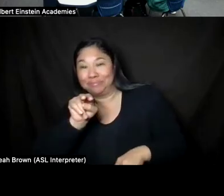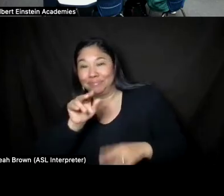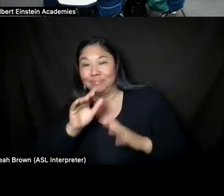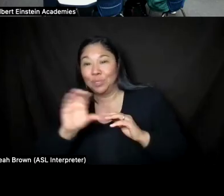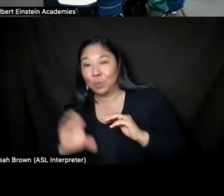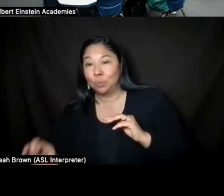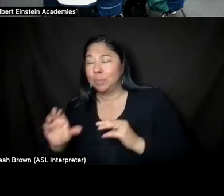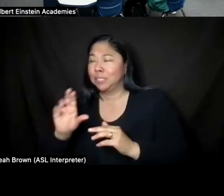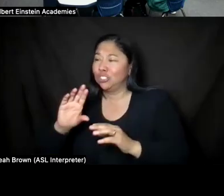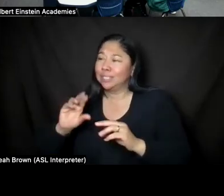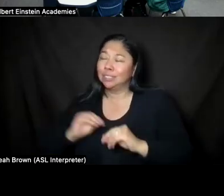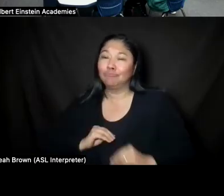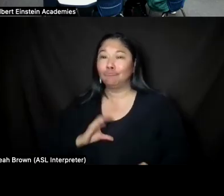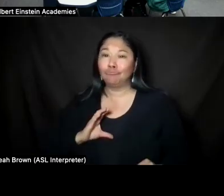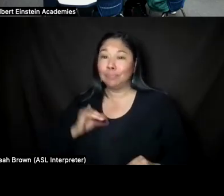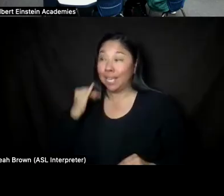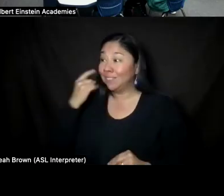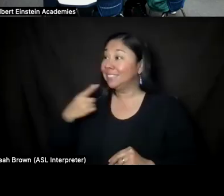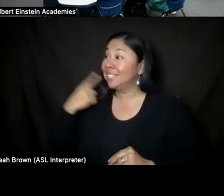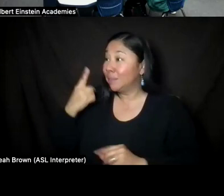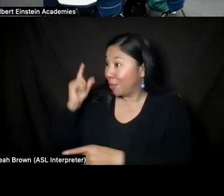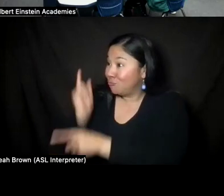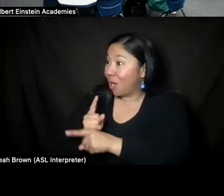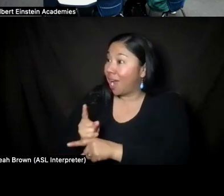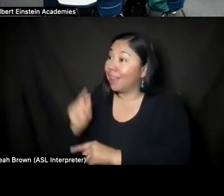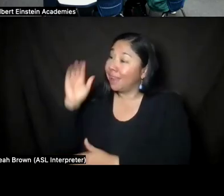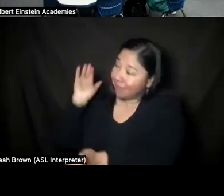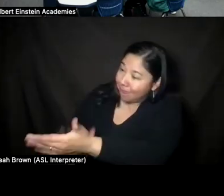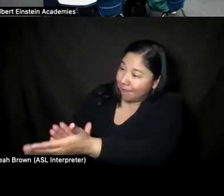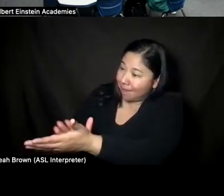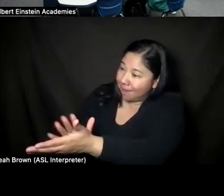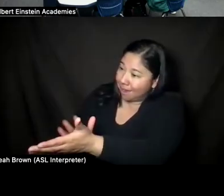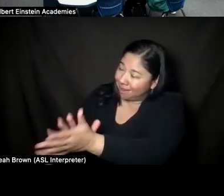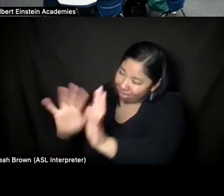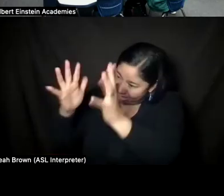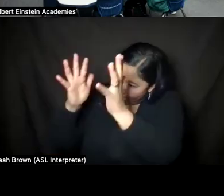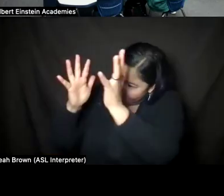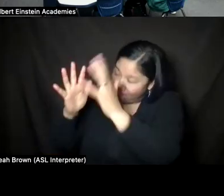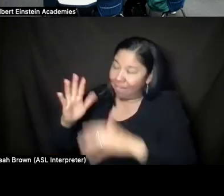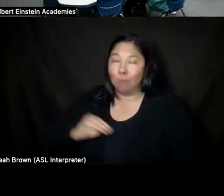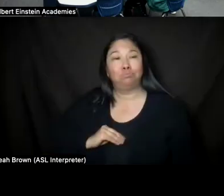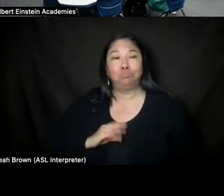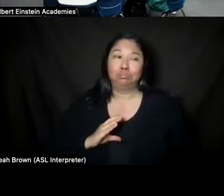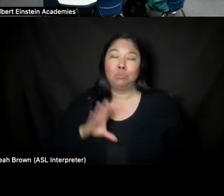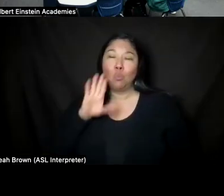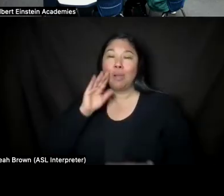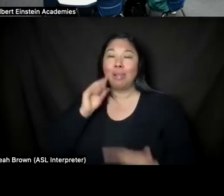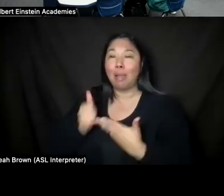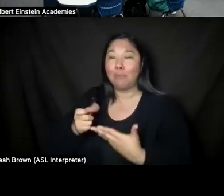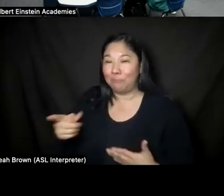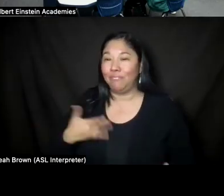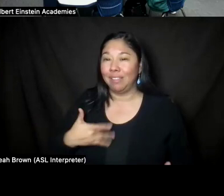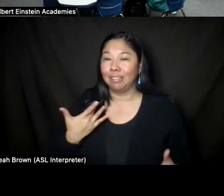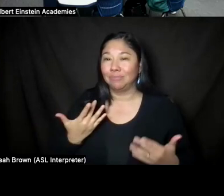them up when they say something correct, because that's the only way that it will help them feel successful